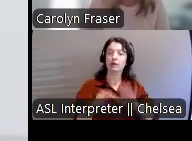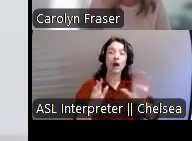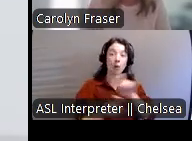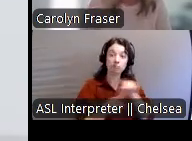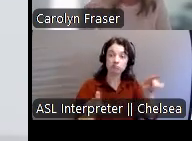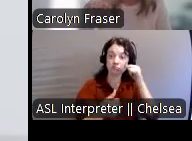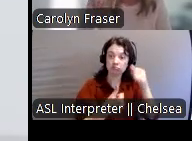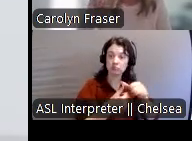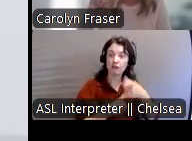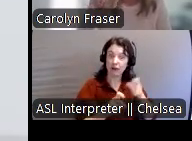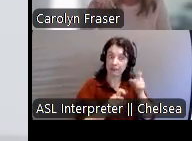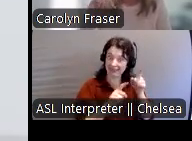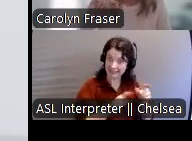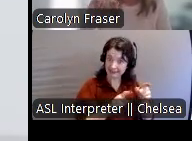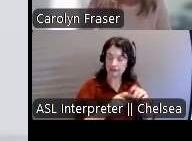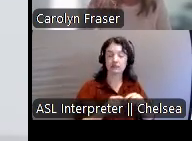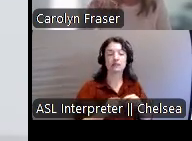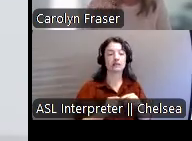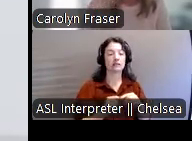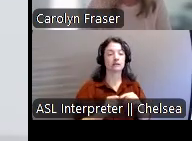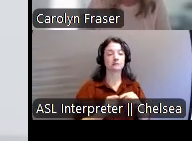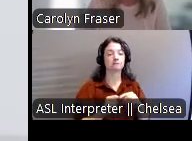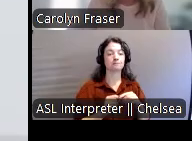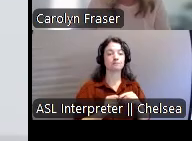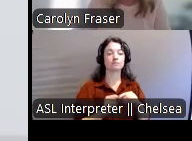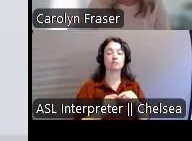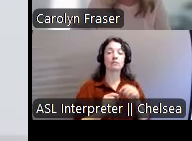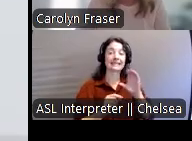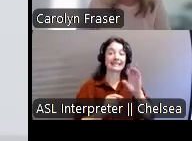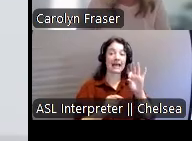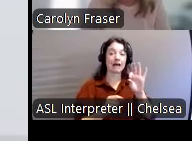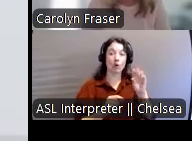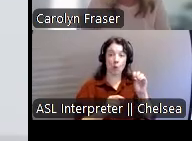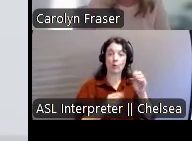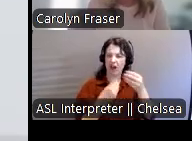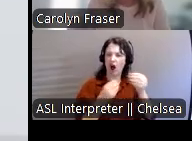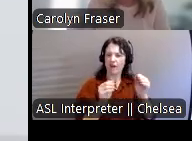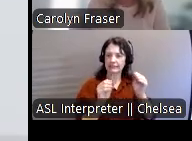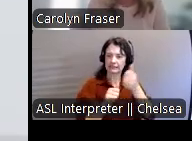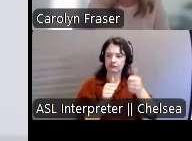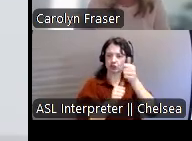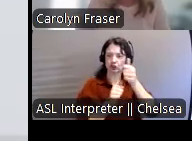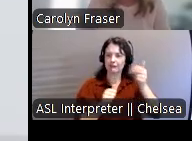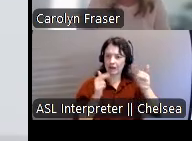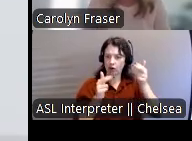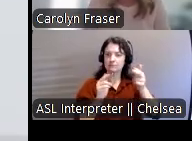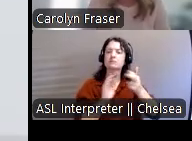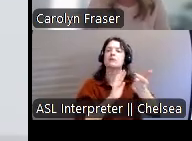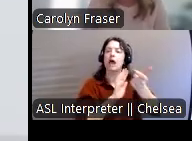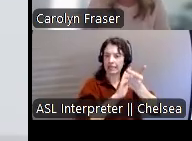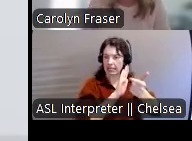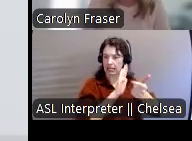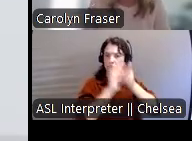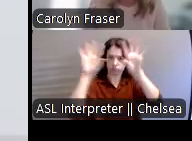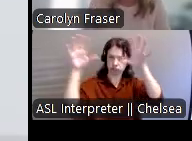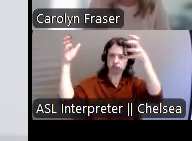that the Chief Firearms Office is a regulatory entity. Their primary